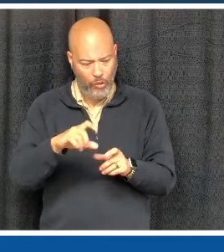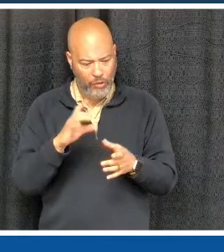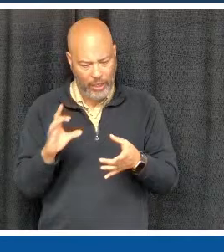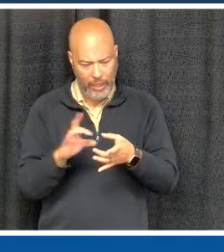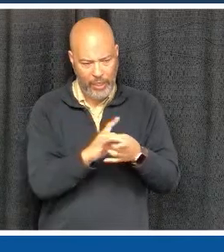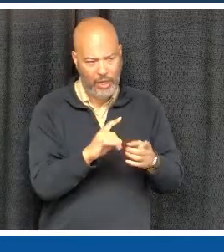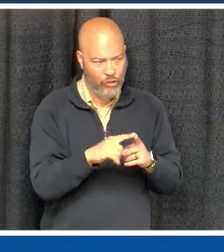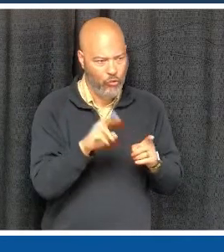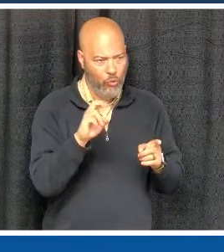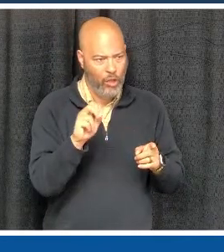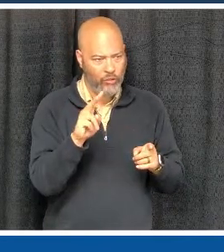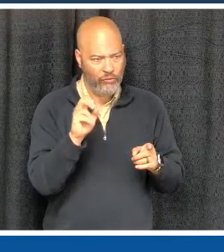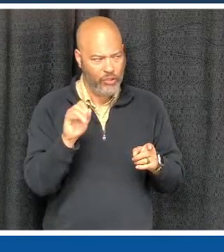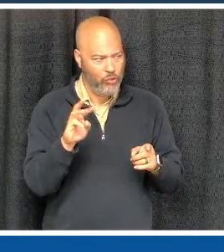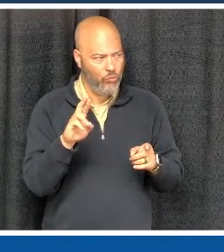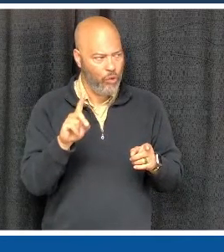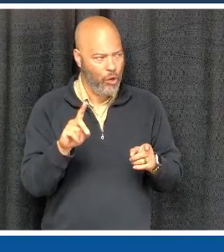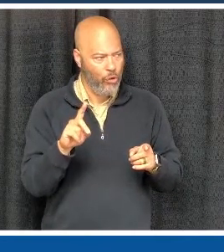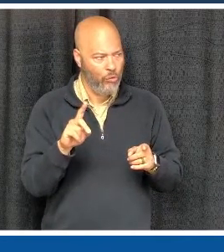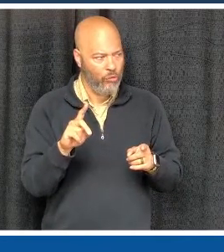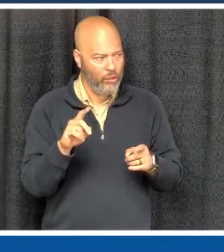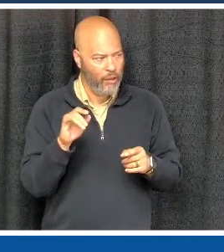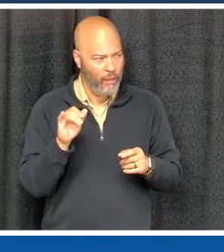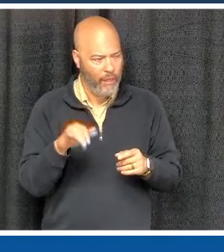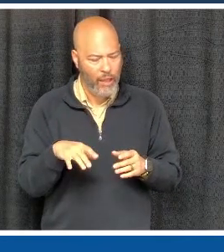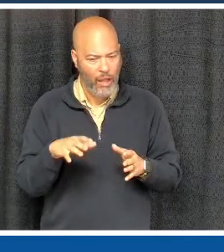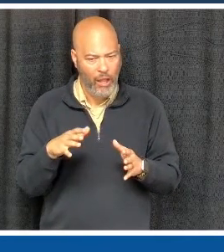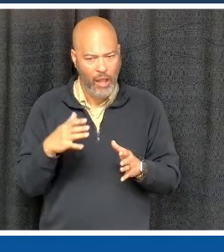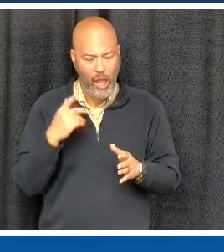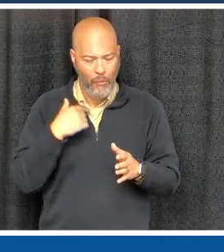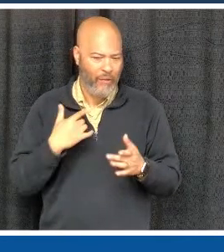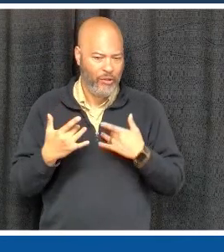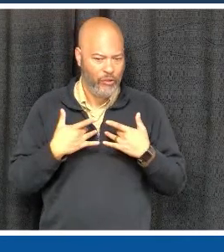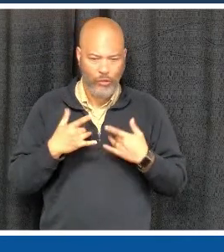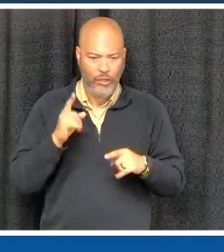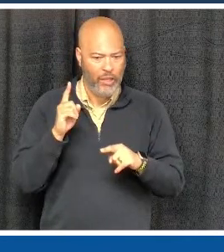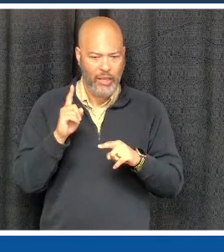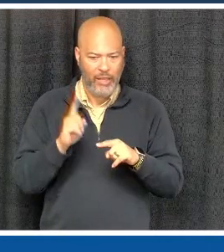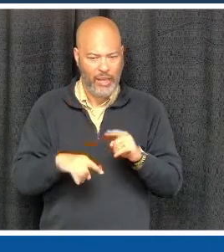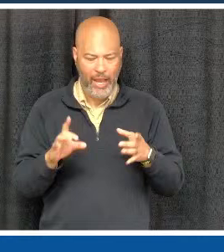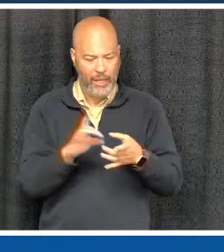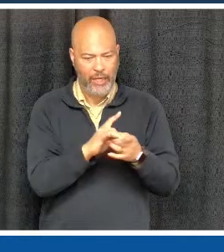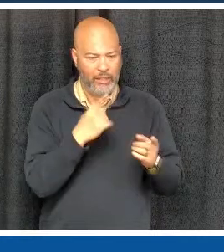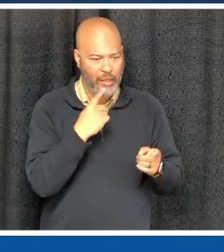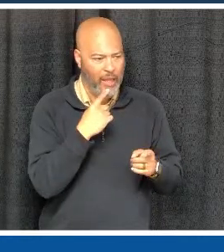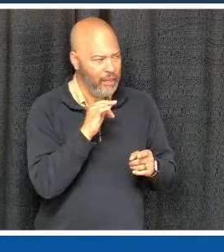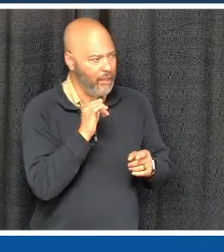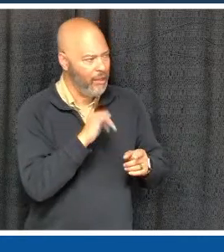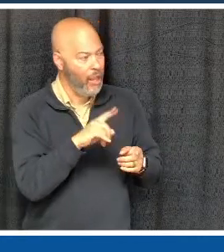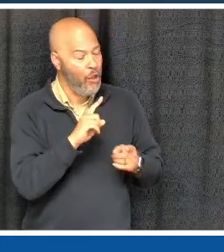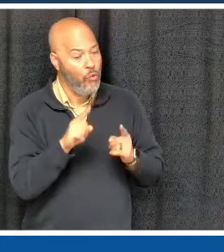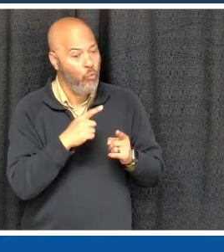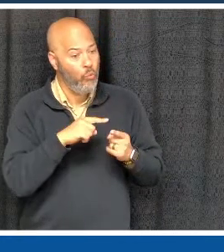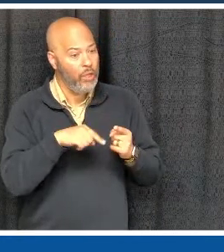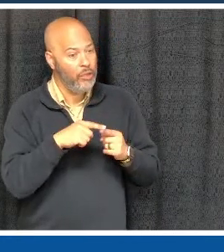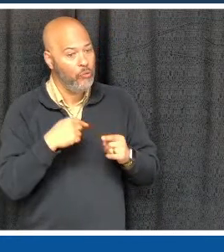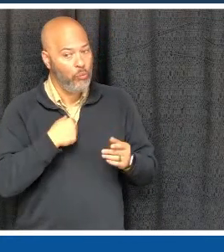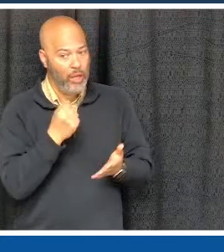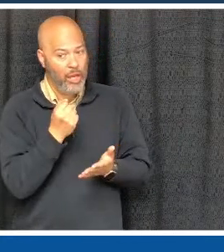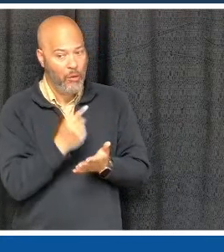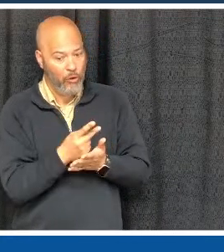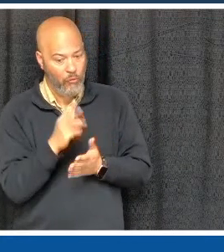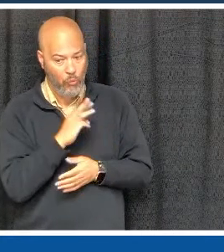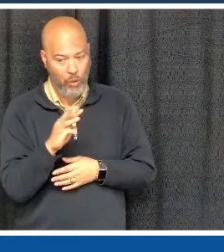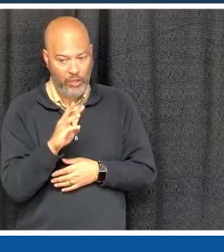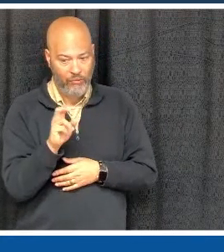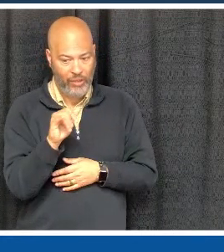Rossview Road right beside Vintage Yeah. Way, and I would have No, concerns with they another can't use connection right that. there. Yeah, that's what, when we approved West Vintage Way,